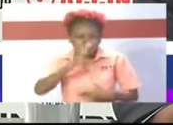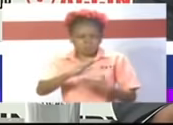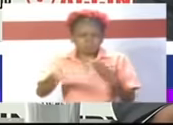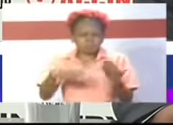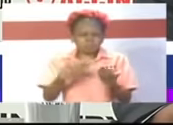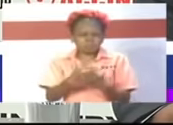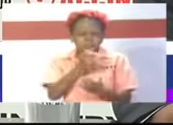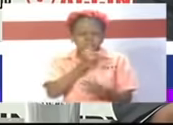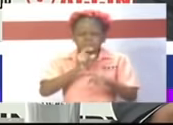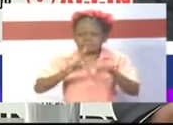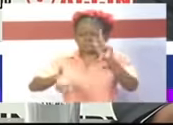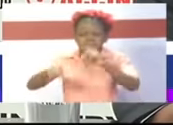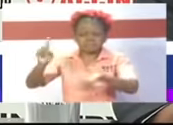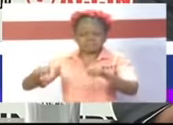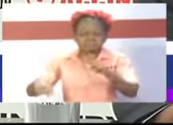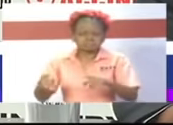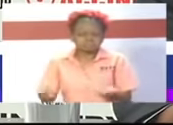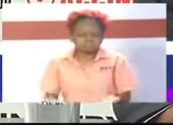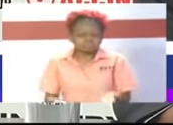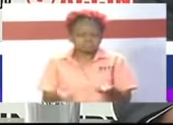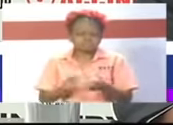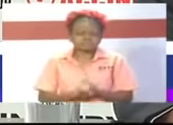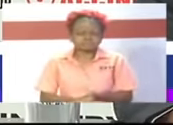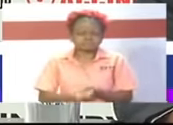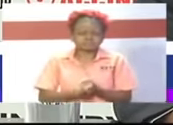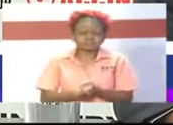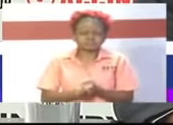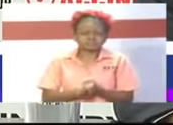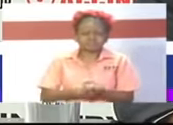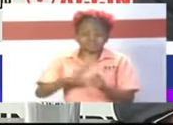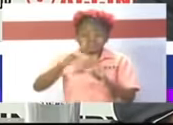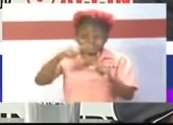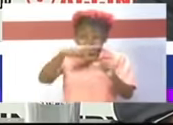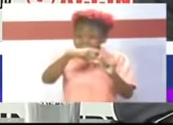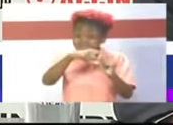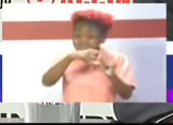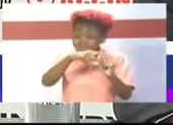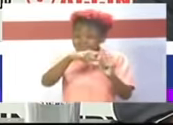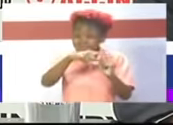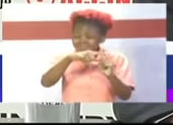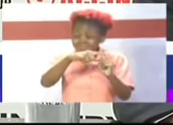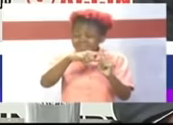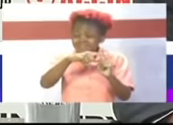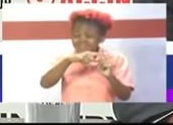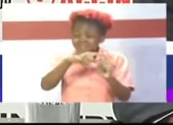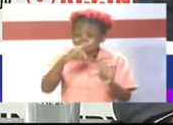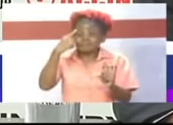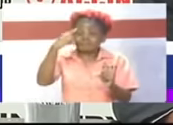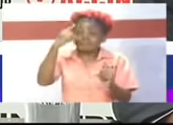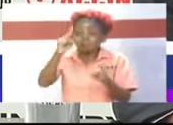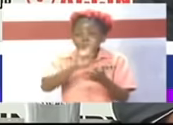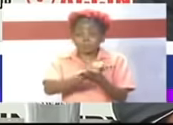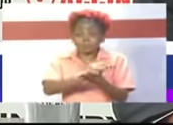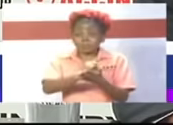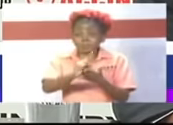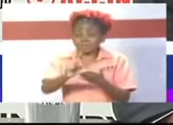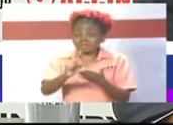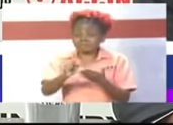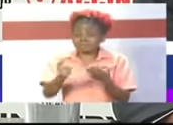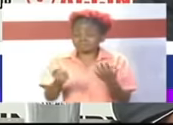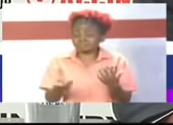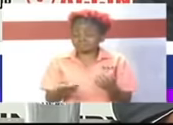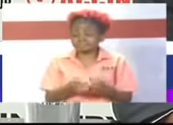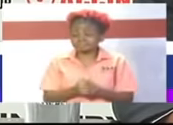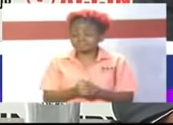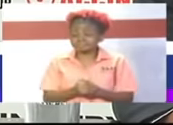the positivity for the week that we're currently in is really based on 1 day of data. So let's look at how that sort of evens